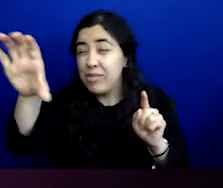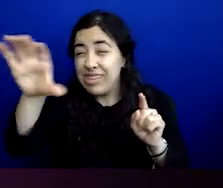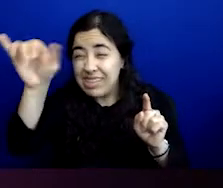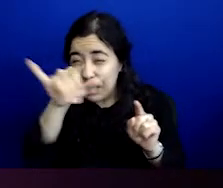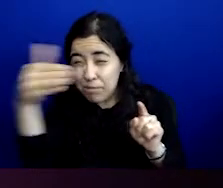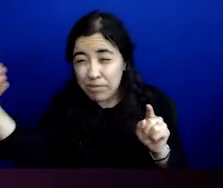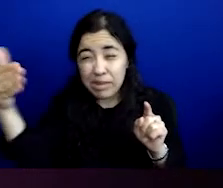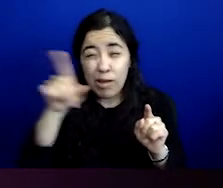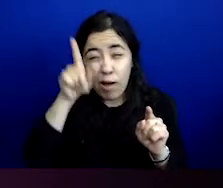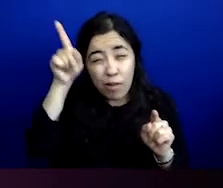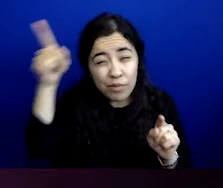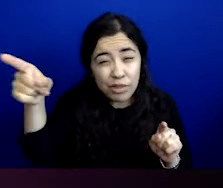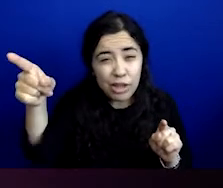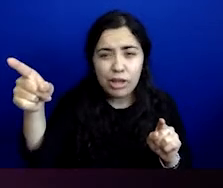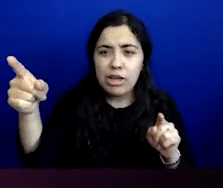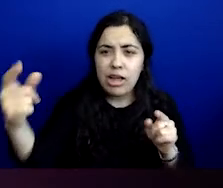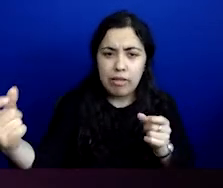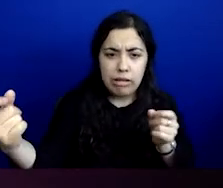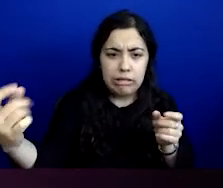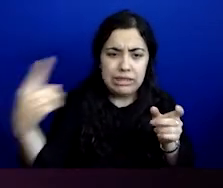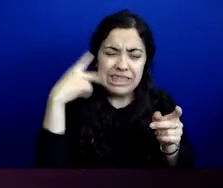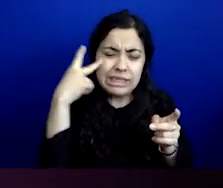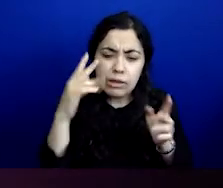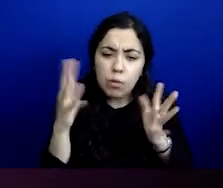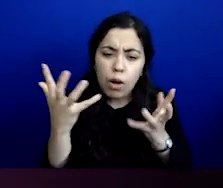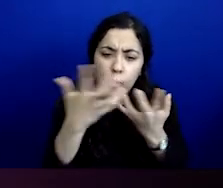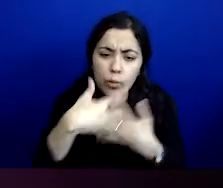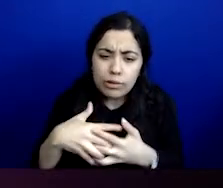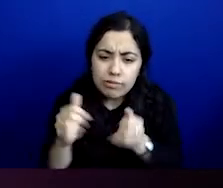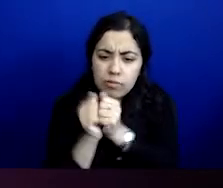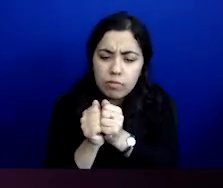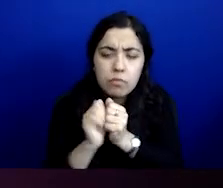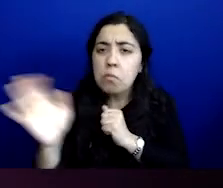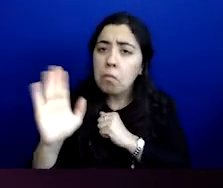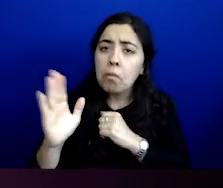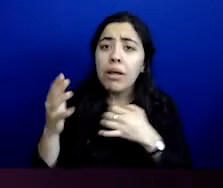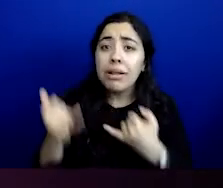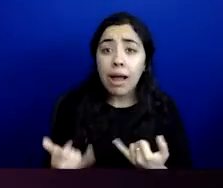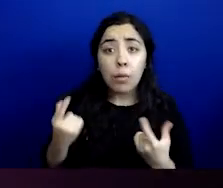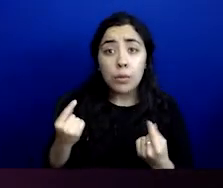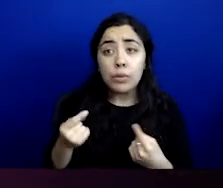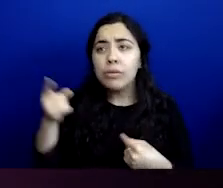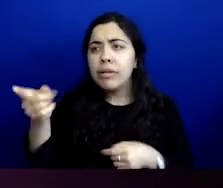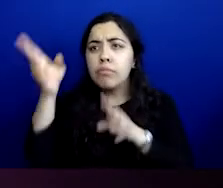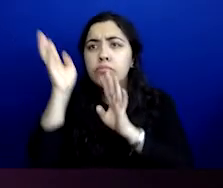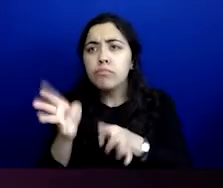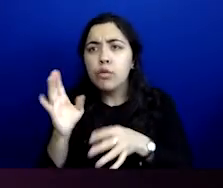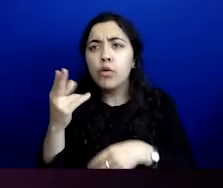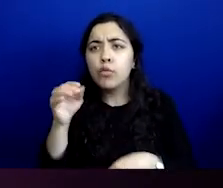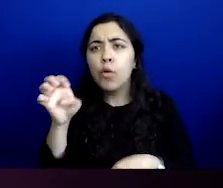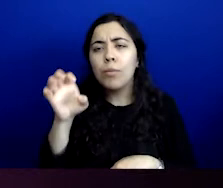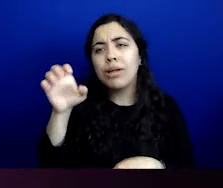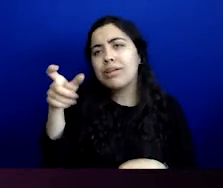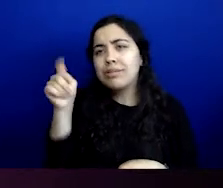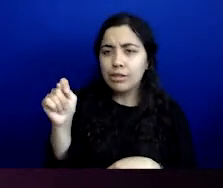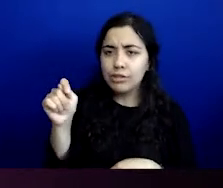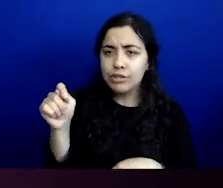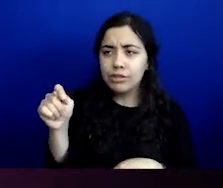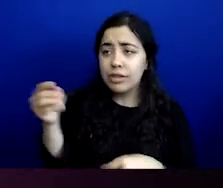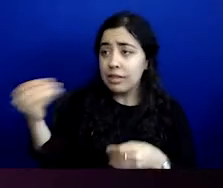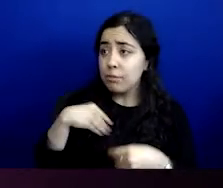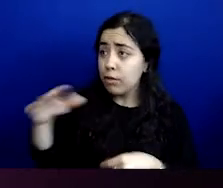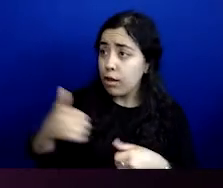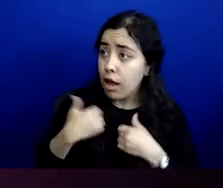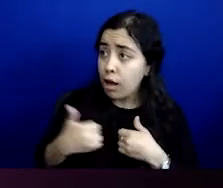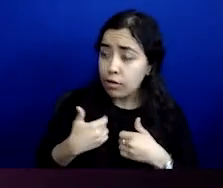and then we have to find something that works together. Instead, they can actually go to Chrome and download an extension and give me their address, and I can send them a payment within